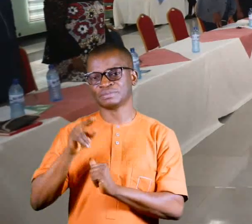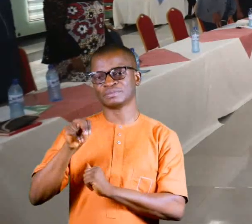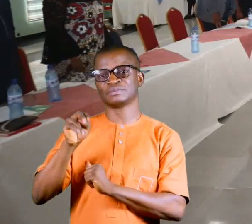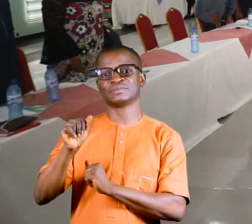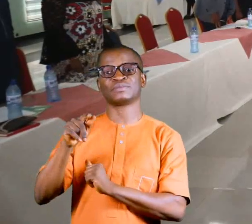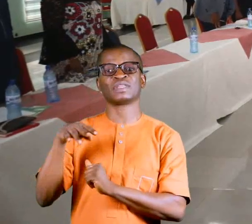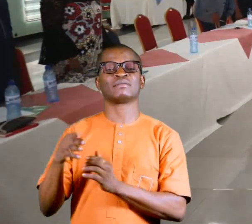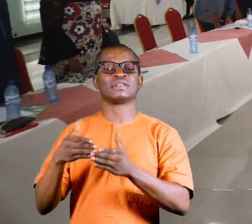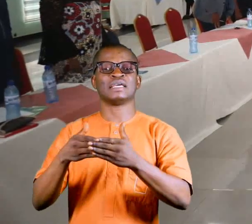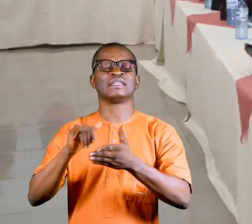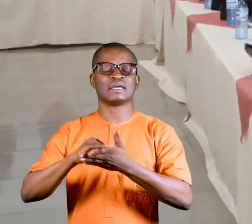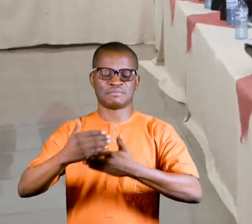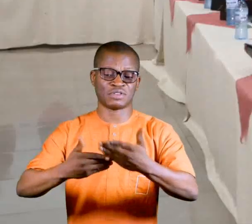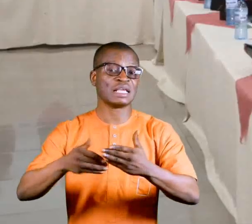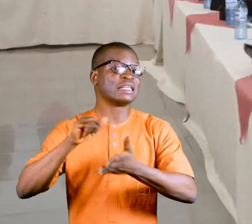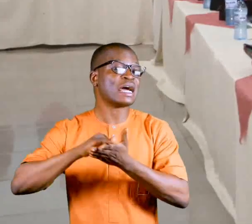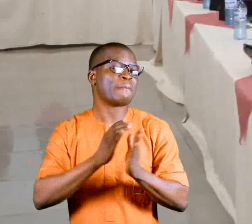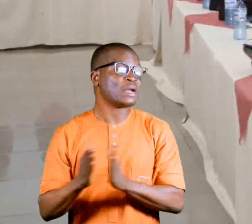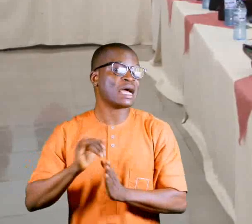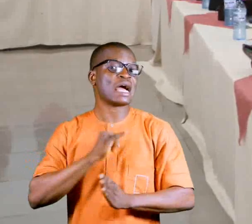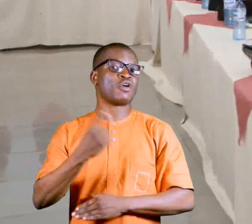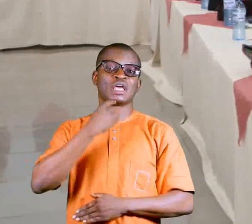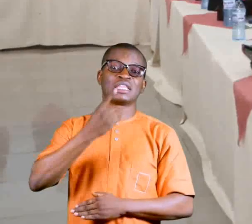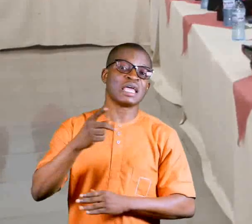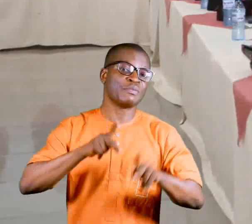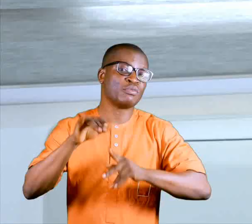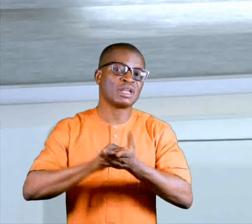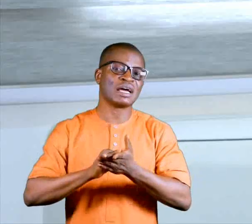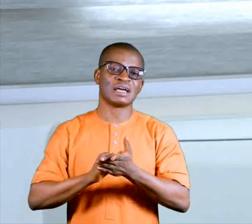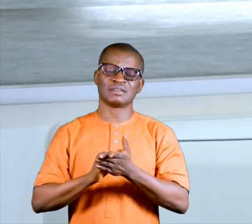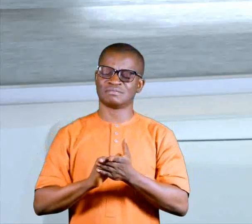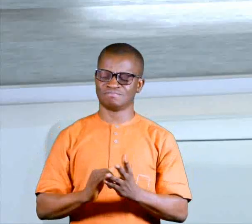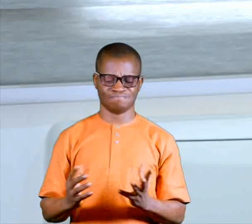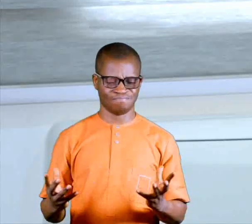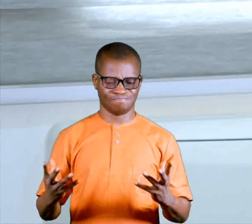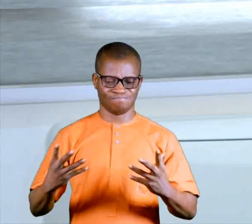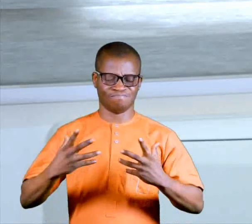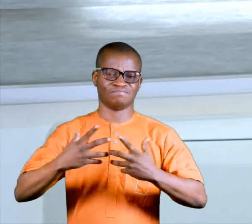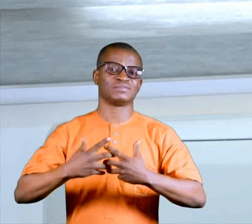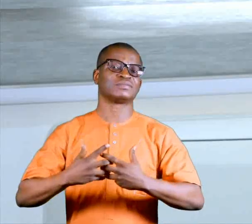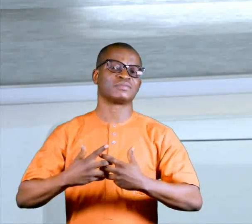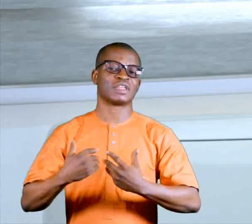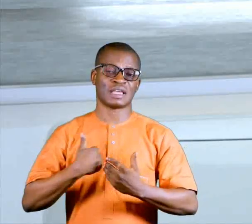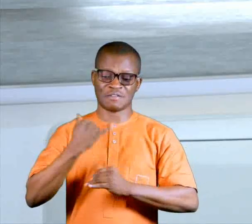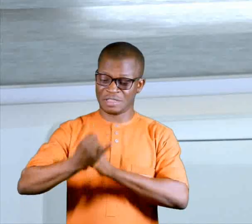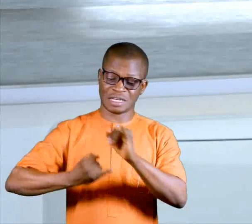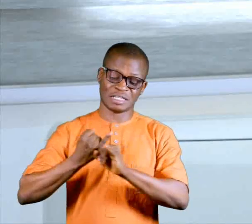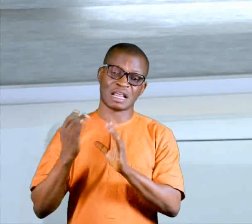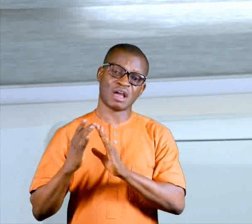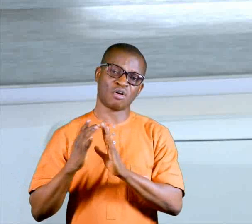led that process. So that plan, like I always tell people, is that it's a homegrown plan. there was an